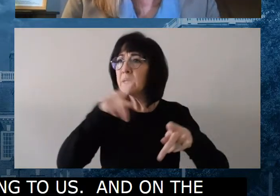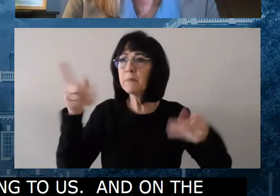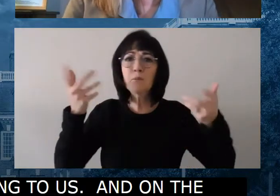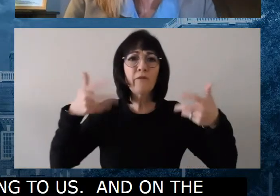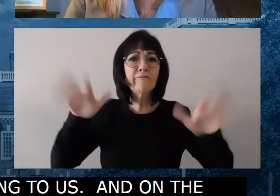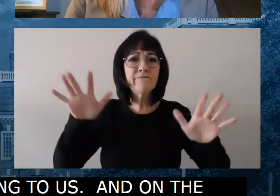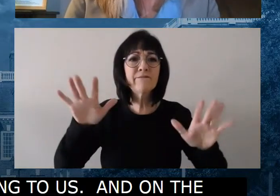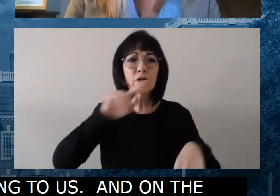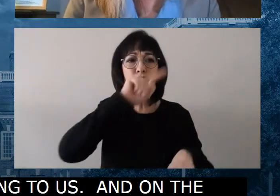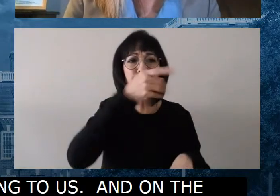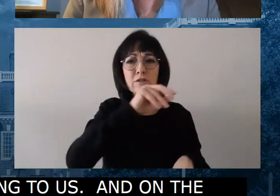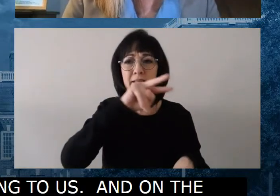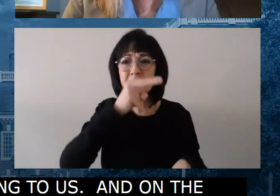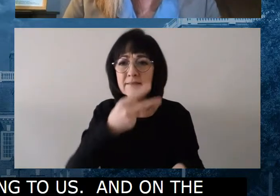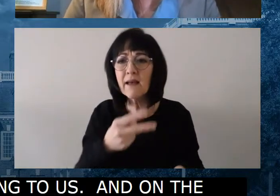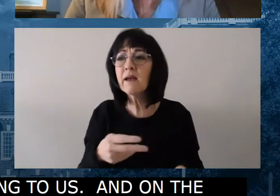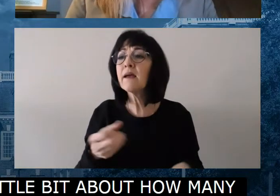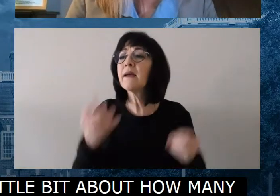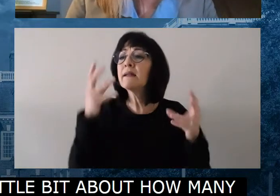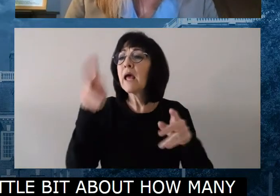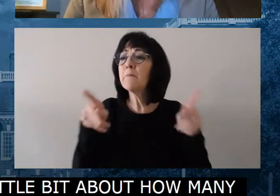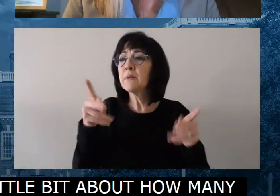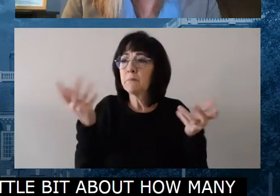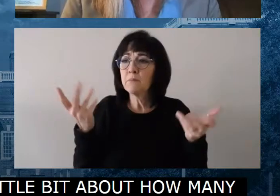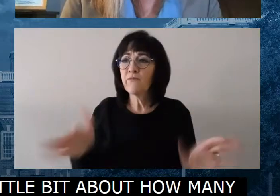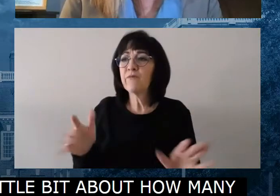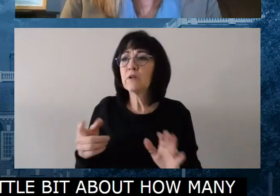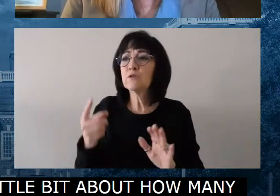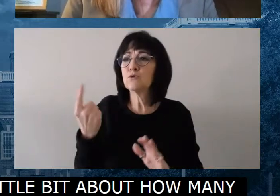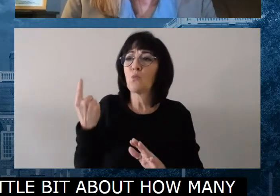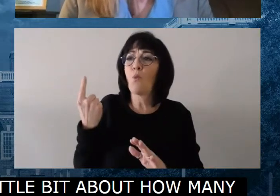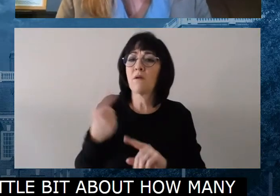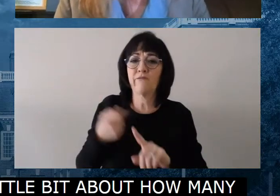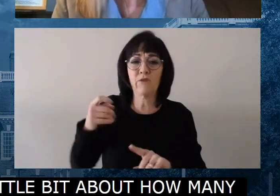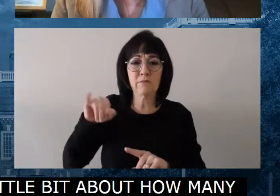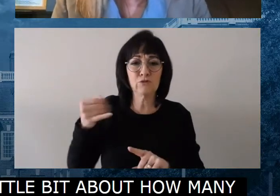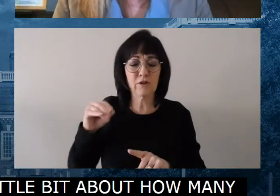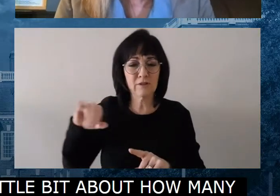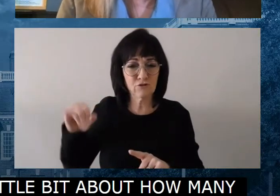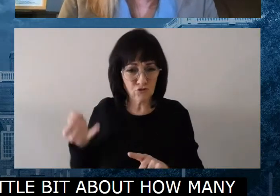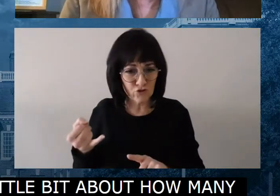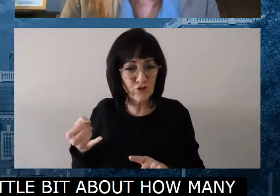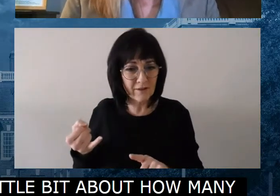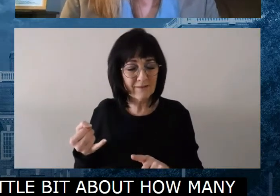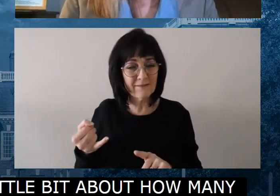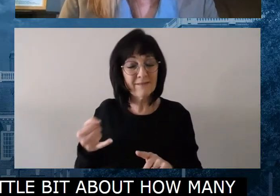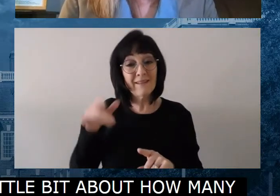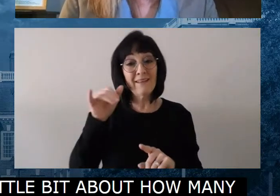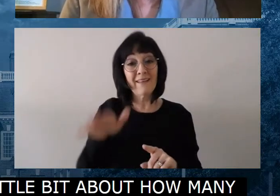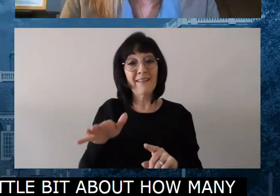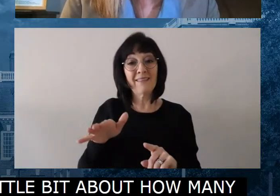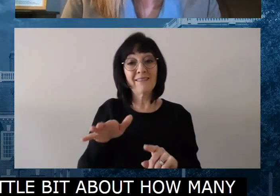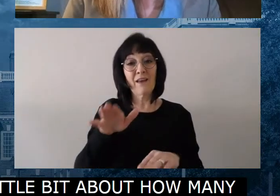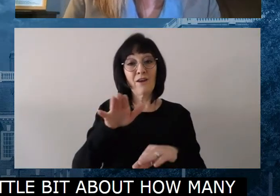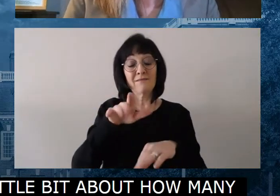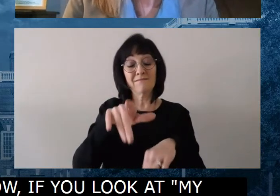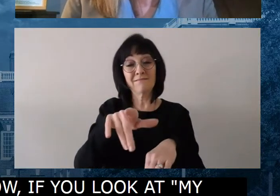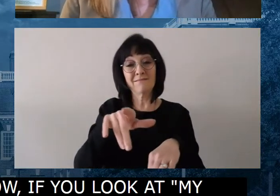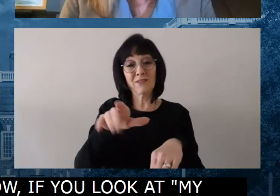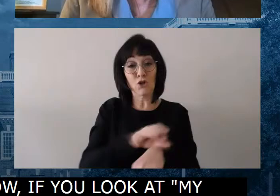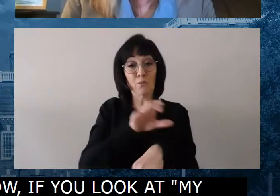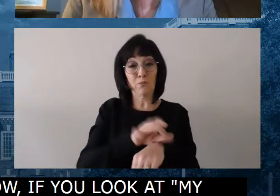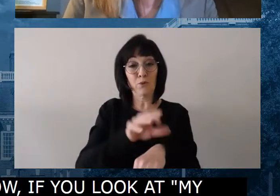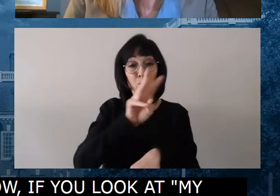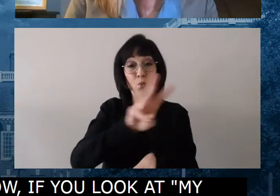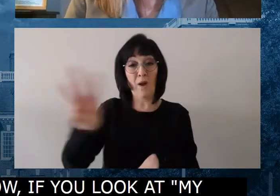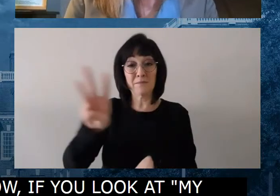which now if you look at My Healthy Communities, I mentioned last week, we're now including data on numbers of